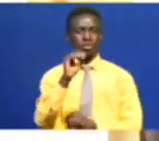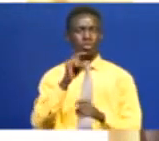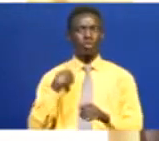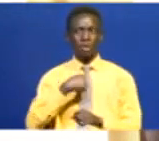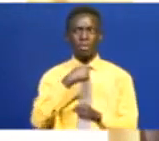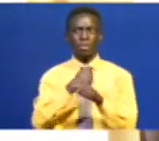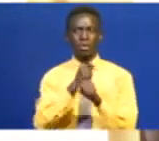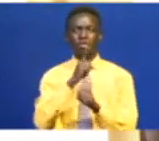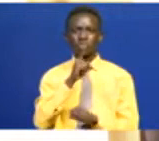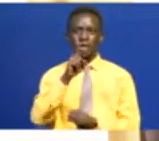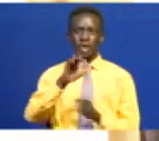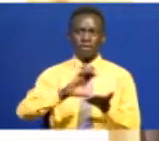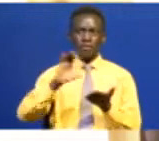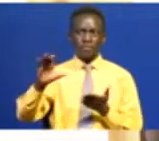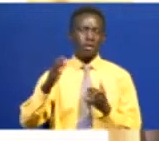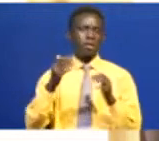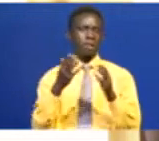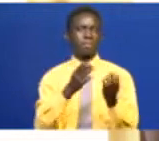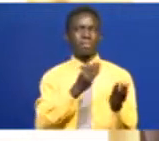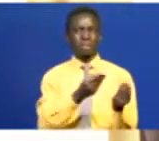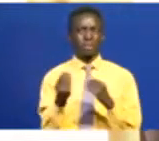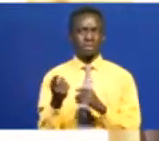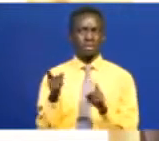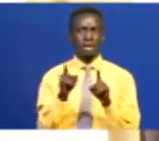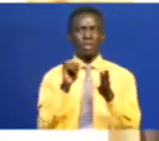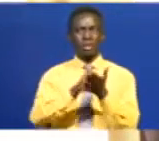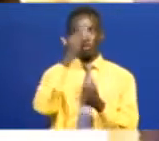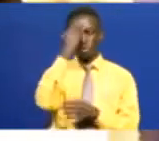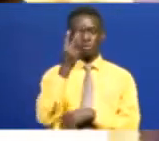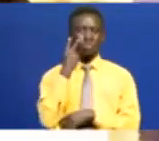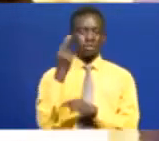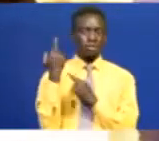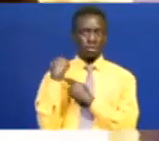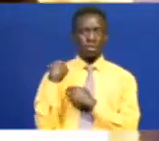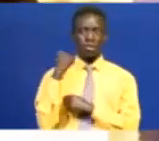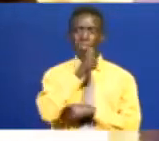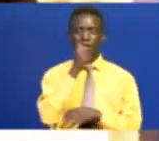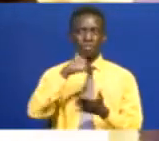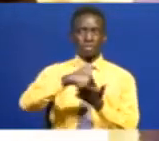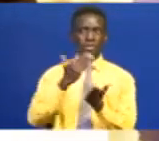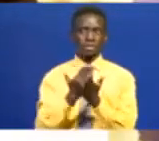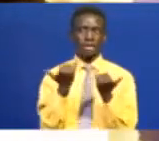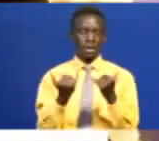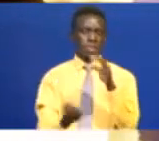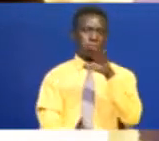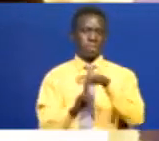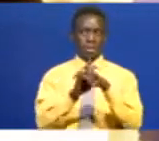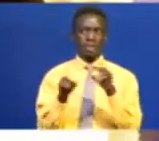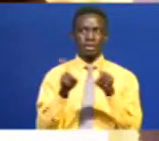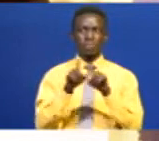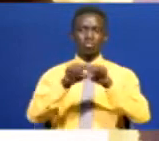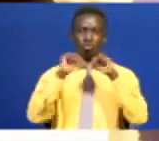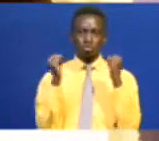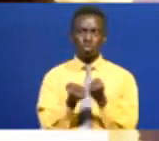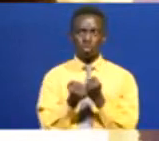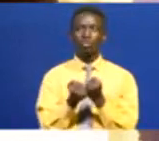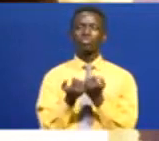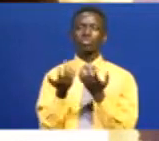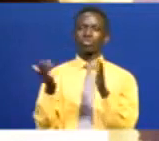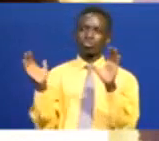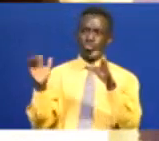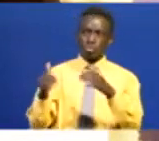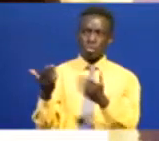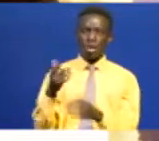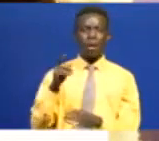getting this funding? And that's where we are seeing the role of private sector coming in. A social enterprise, that many organizations need to be encouraged